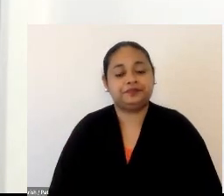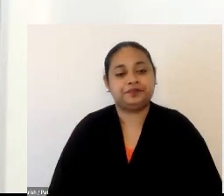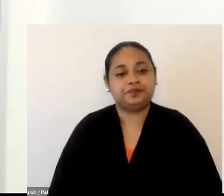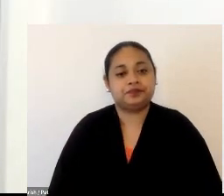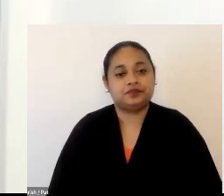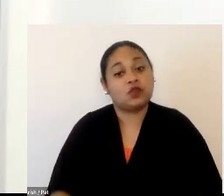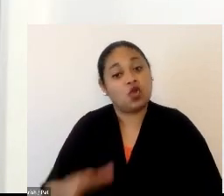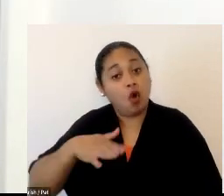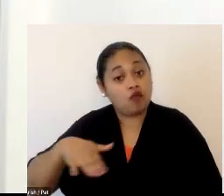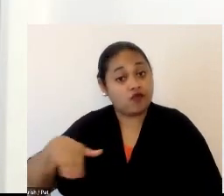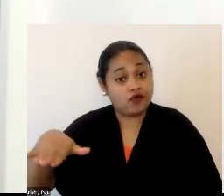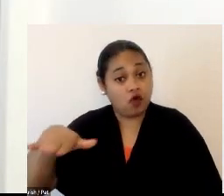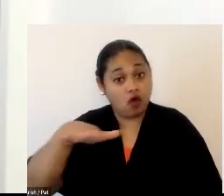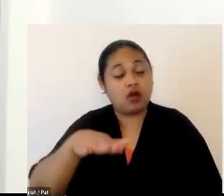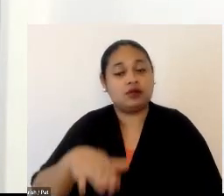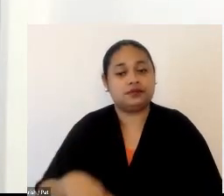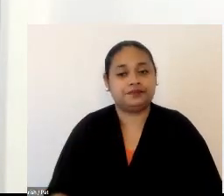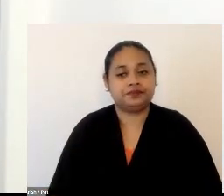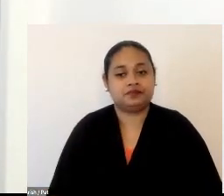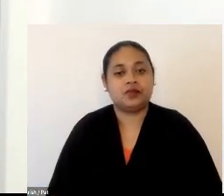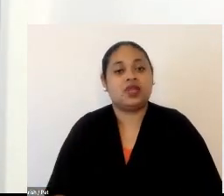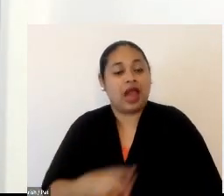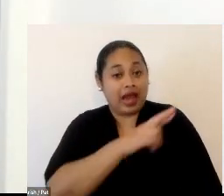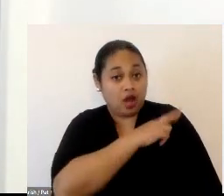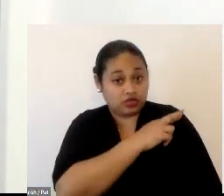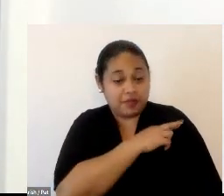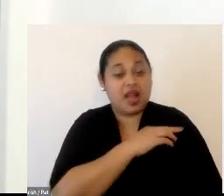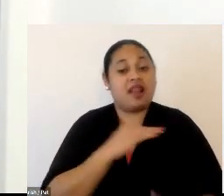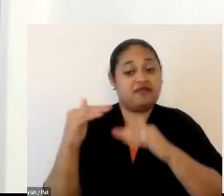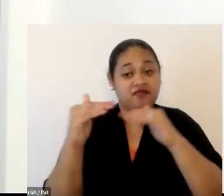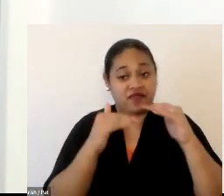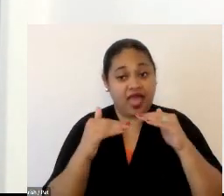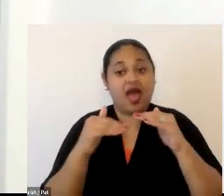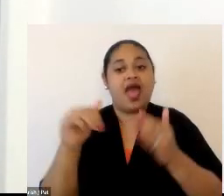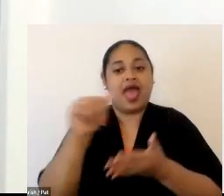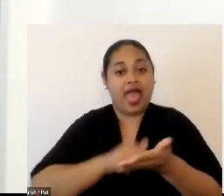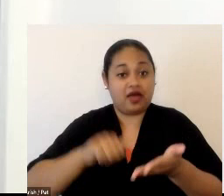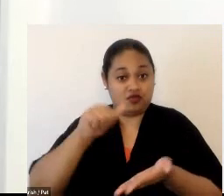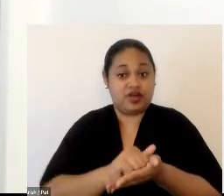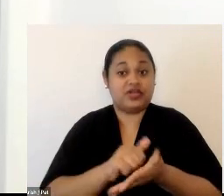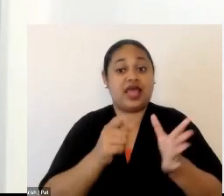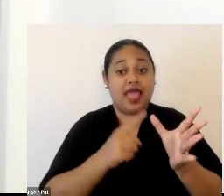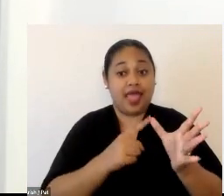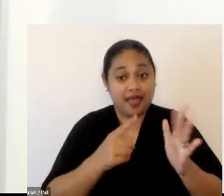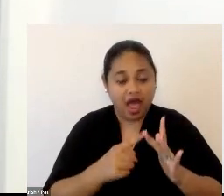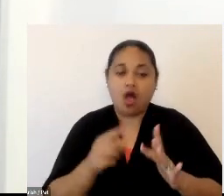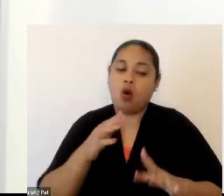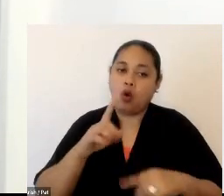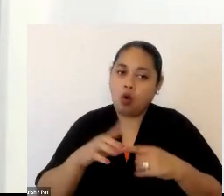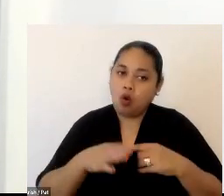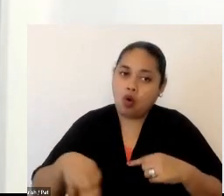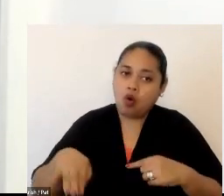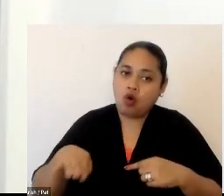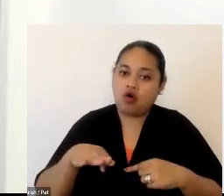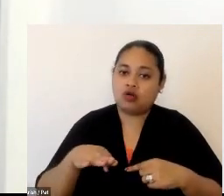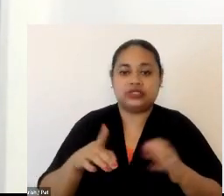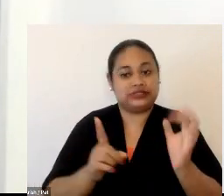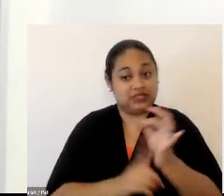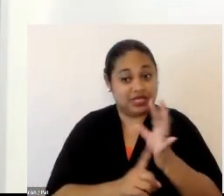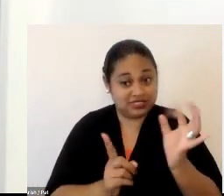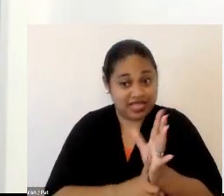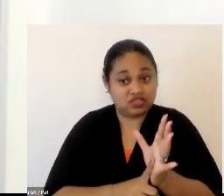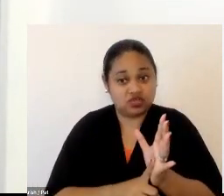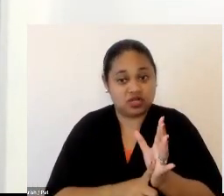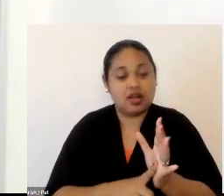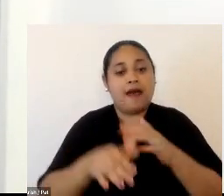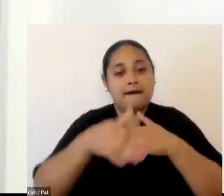overall, accountable and fair and accurate AI is all about an essential